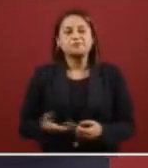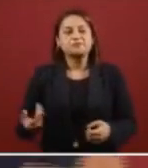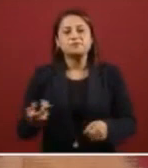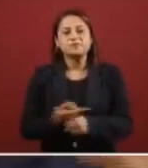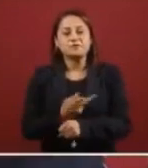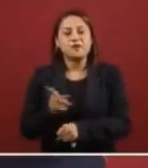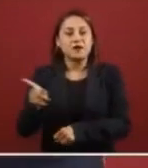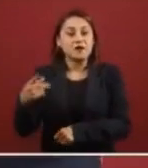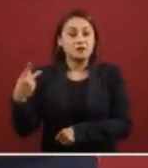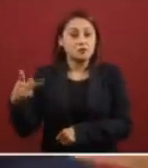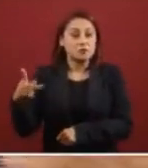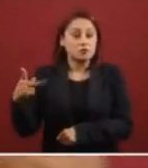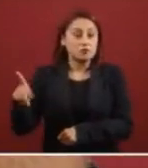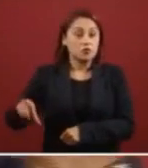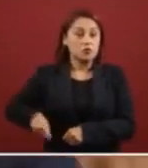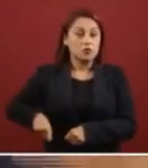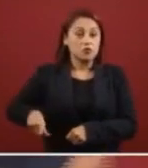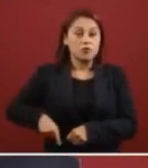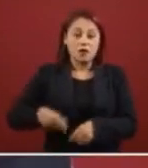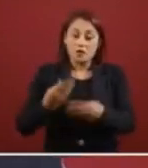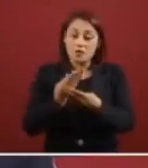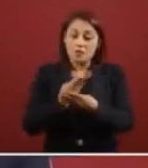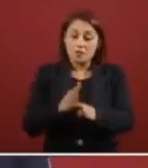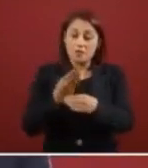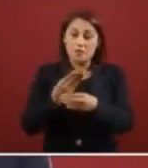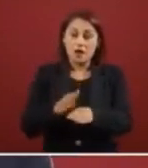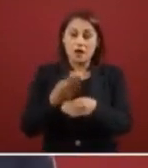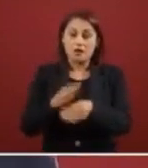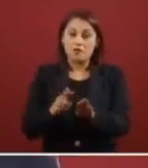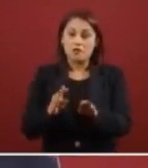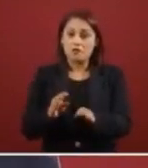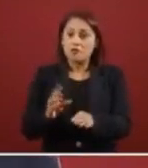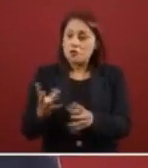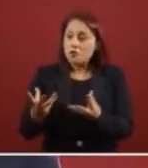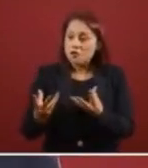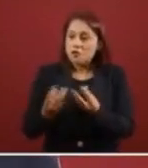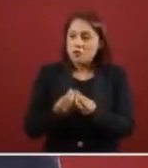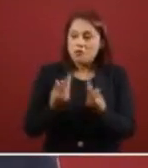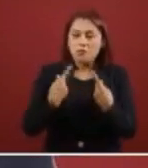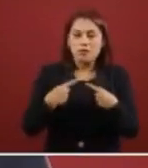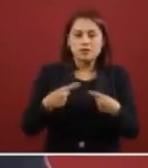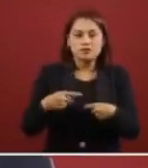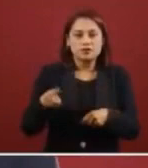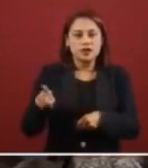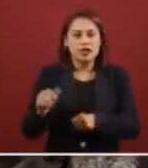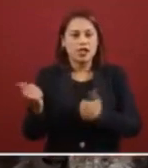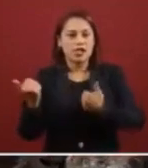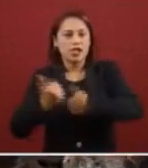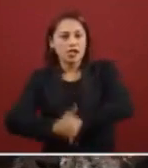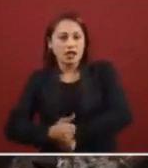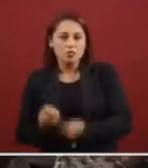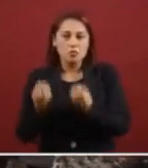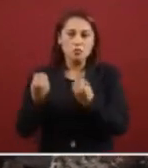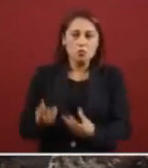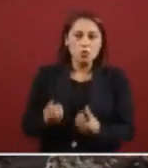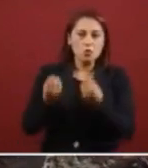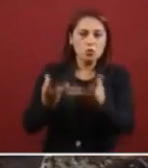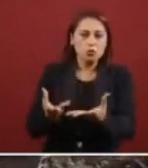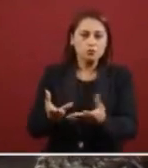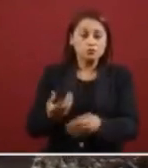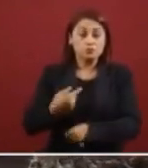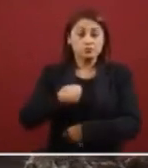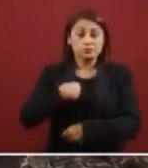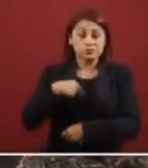They used to give to the companies, the banks, and their delegates. Eso lo condeno.